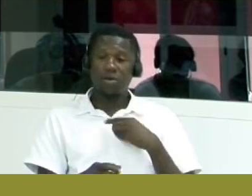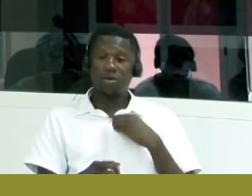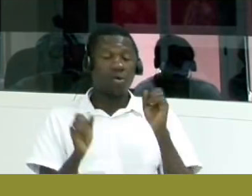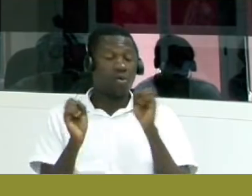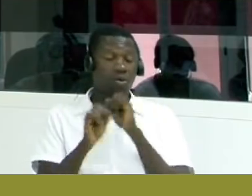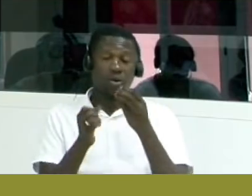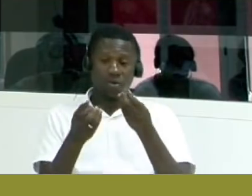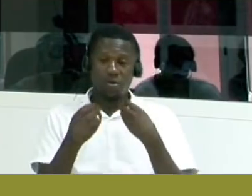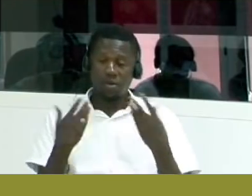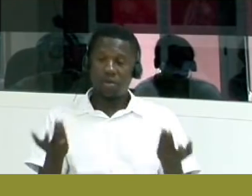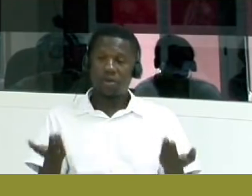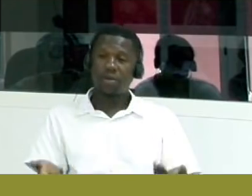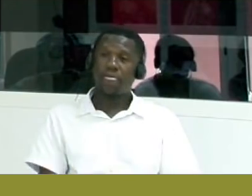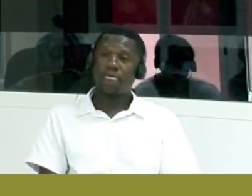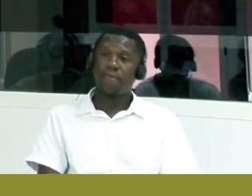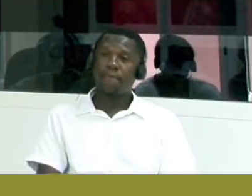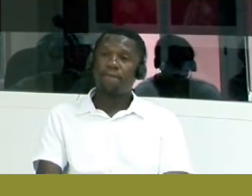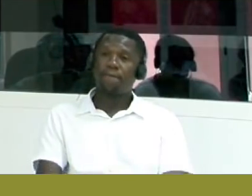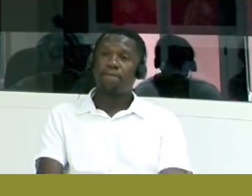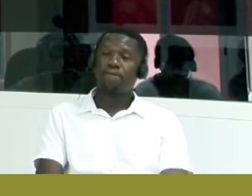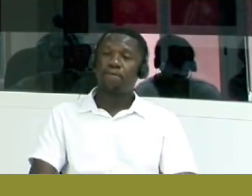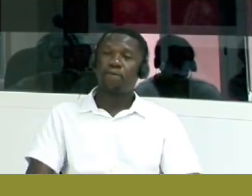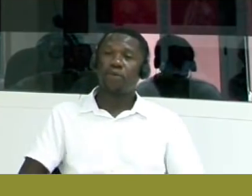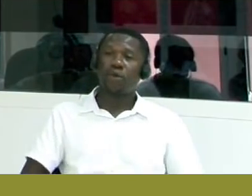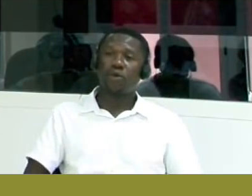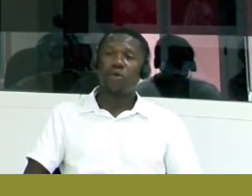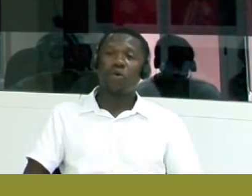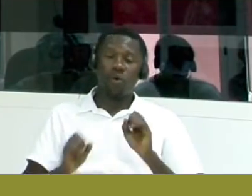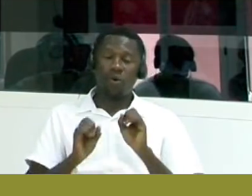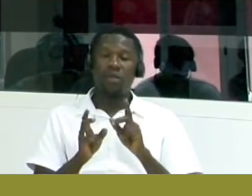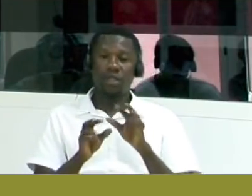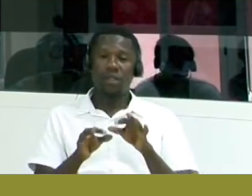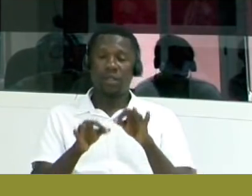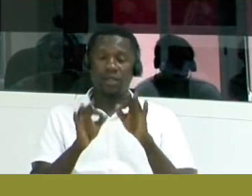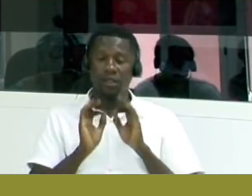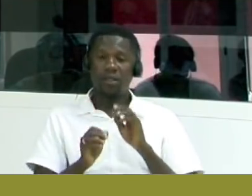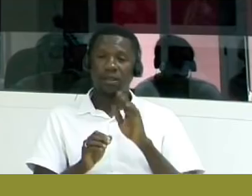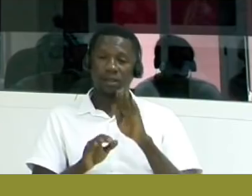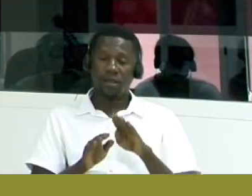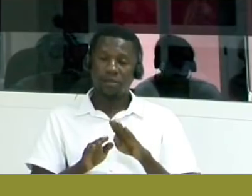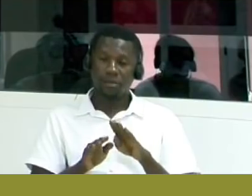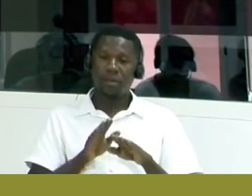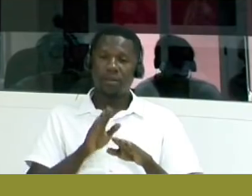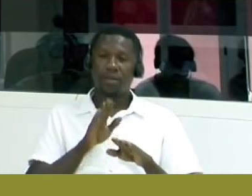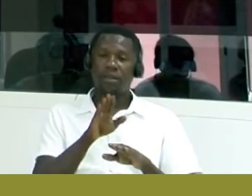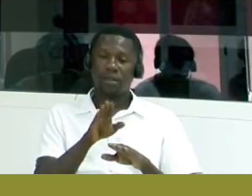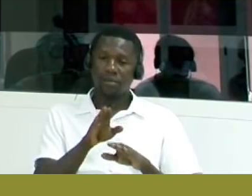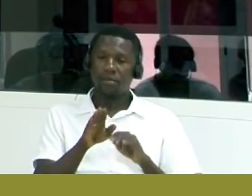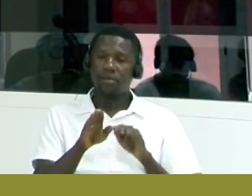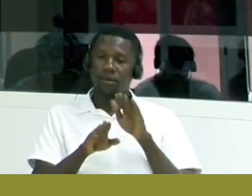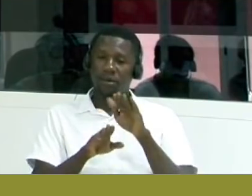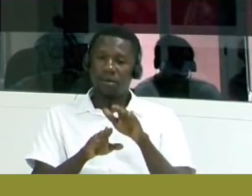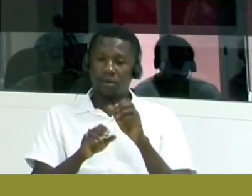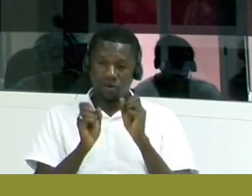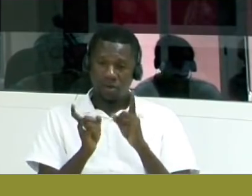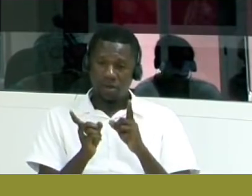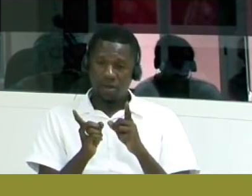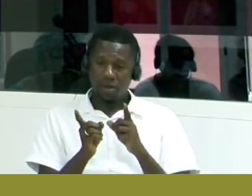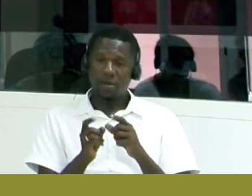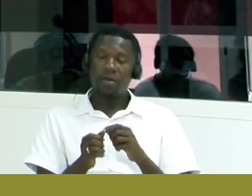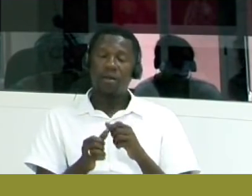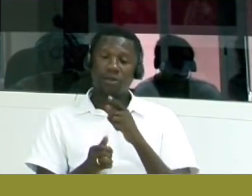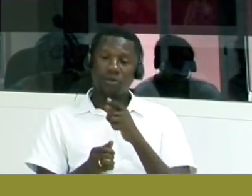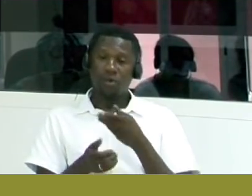Nobody. Okay, it's distasteful. Let's take things step by step. All right? You